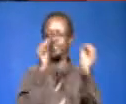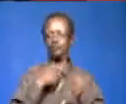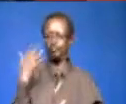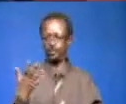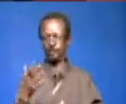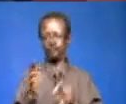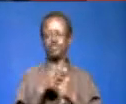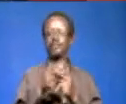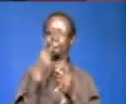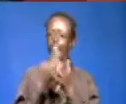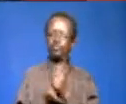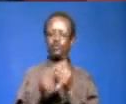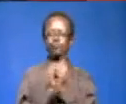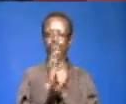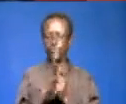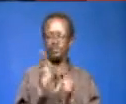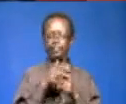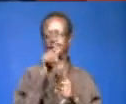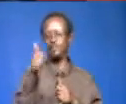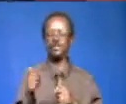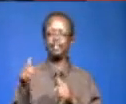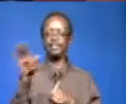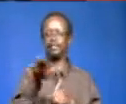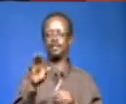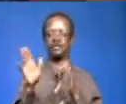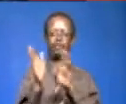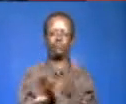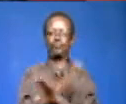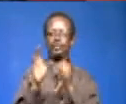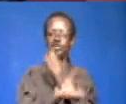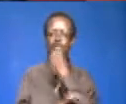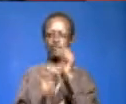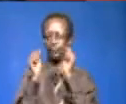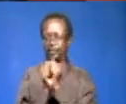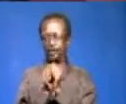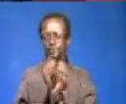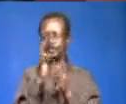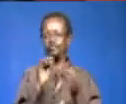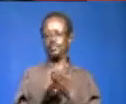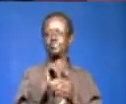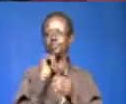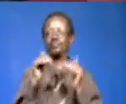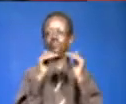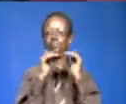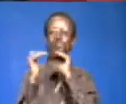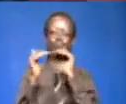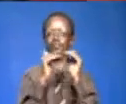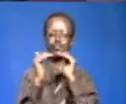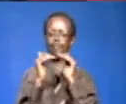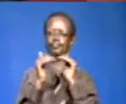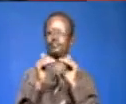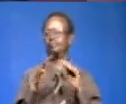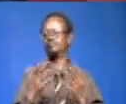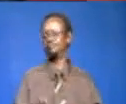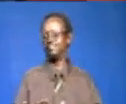14, the other part of the country are 10. Madam Speaker, if that is not unfair, what do you call unfairness, Madam Speaker? This must stop, Madam